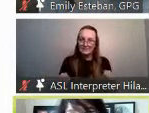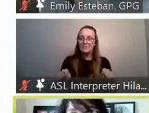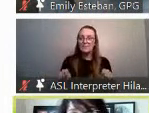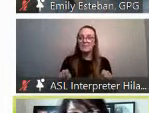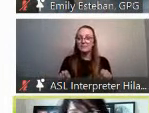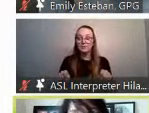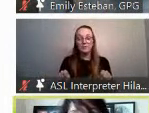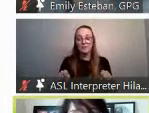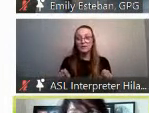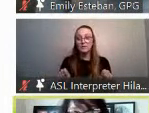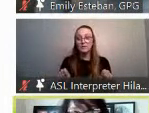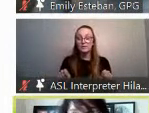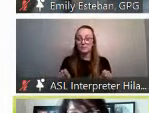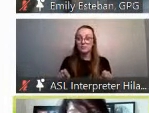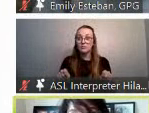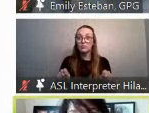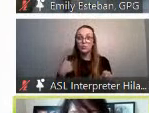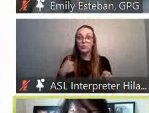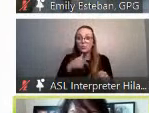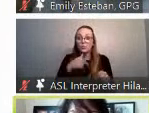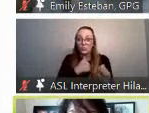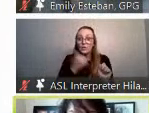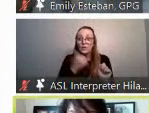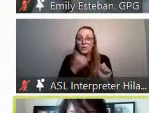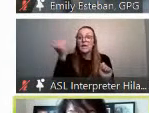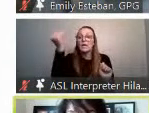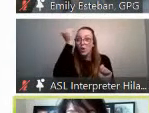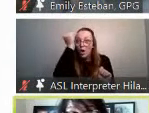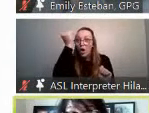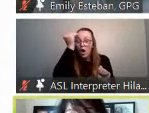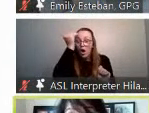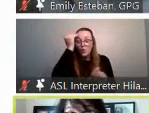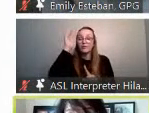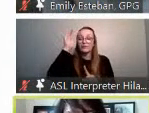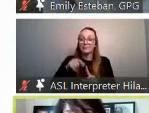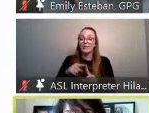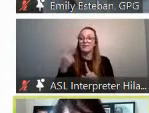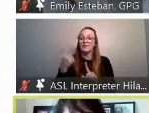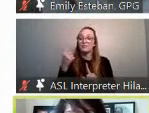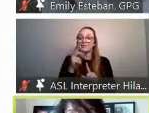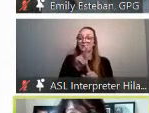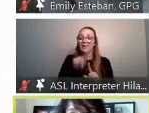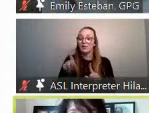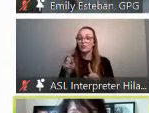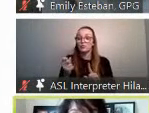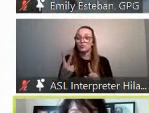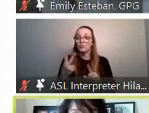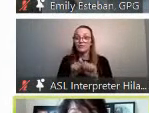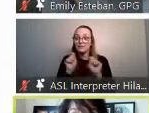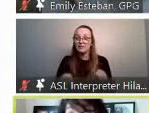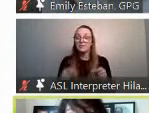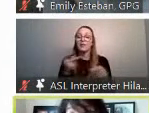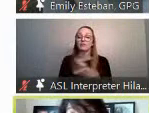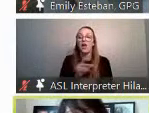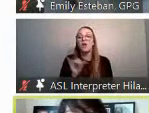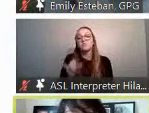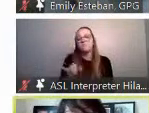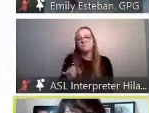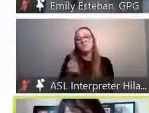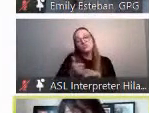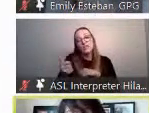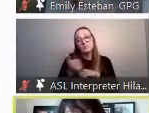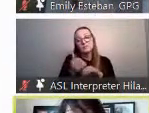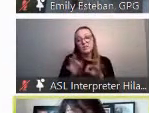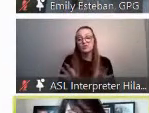figured out, right? That this is something that our K-12 system has figured out, that we need to